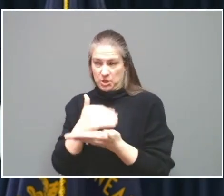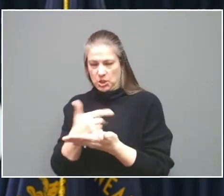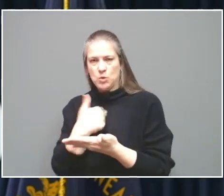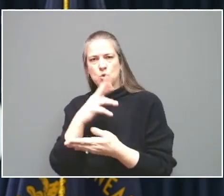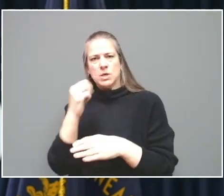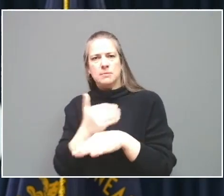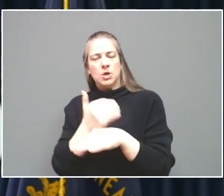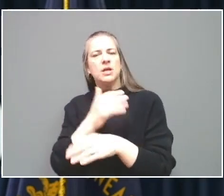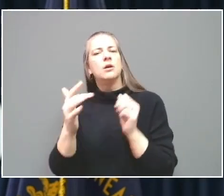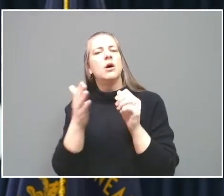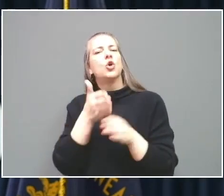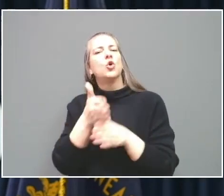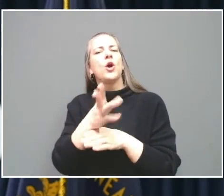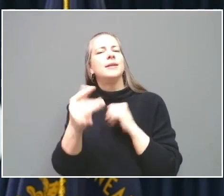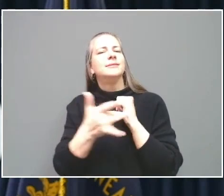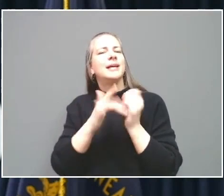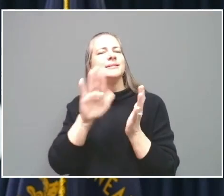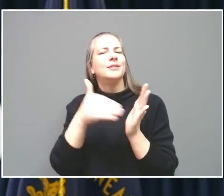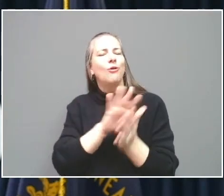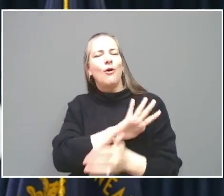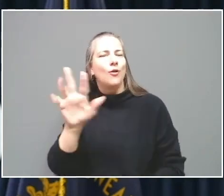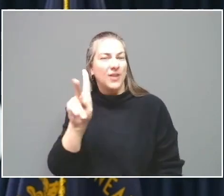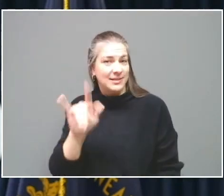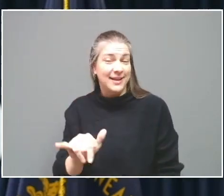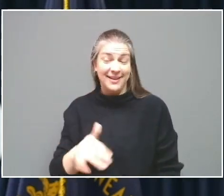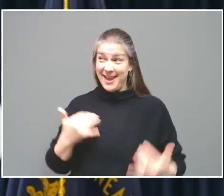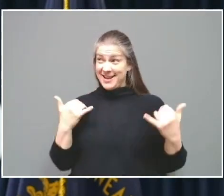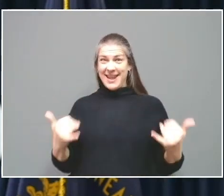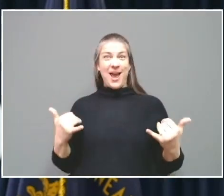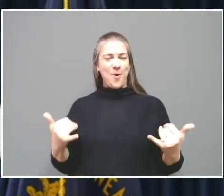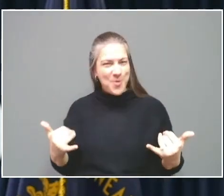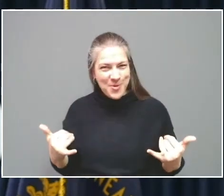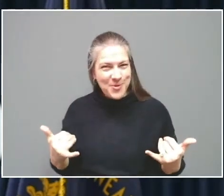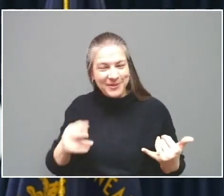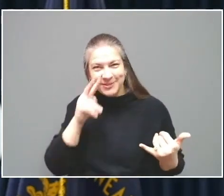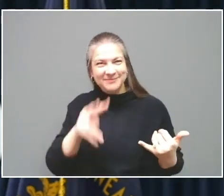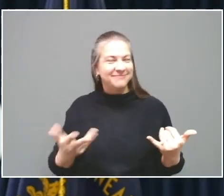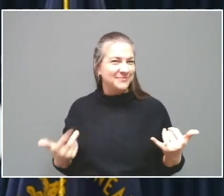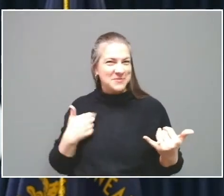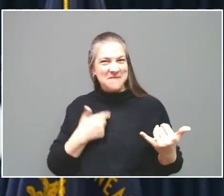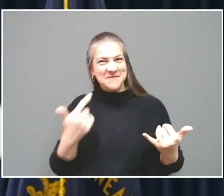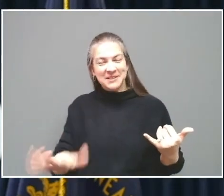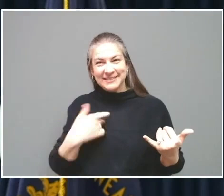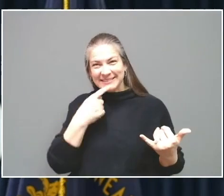centers all across Kentucky. And what a time to be doing it. When we've announced 43,000 new jobs over the last 3 years.